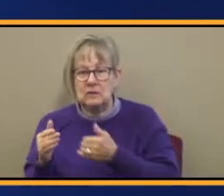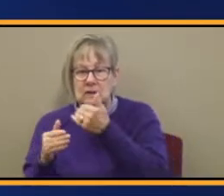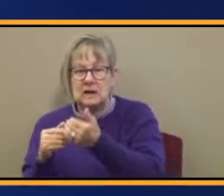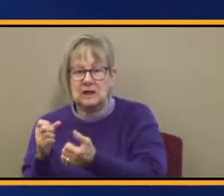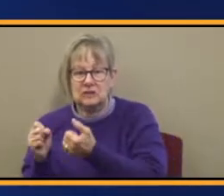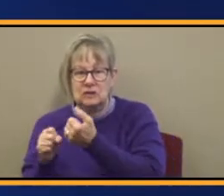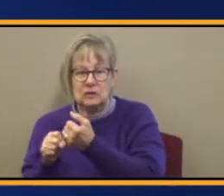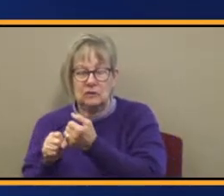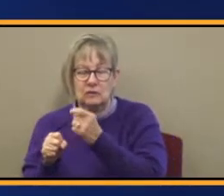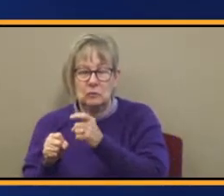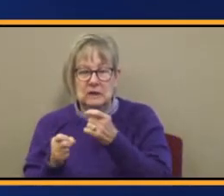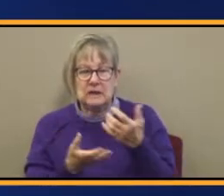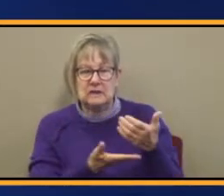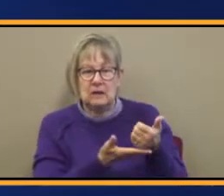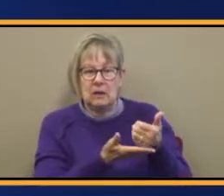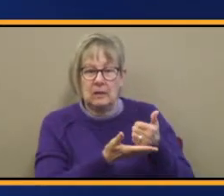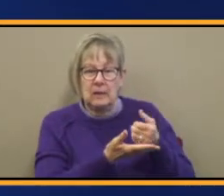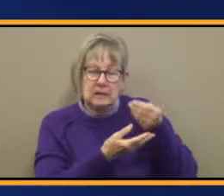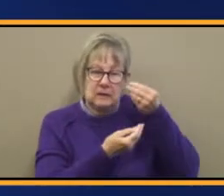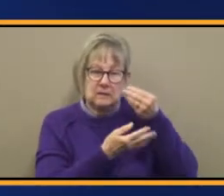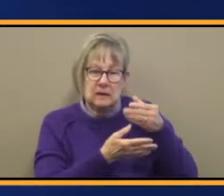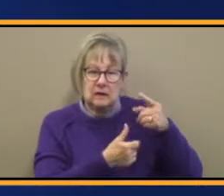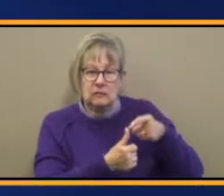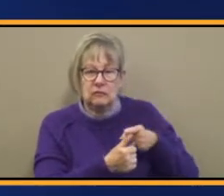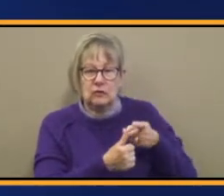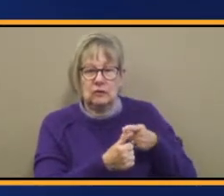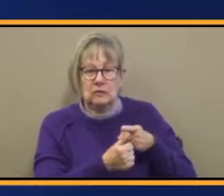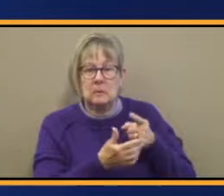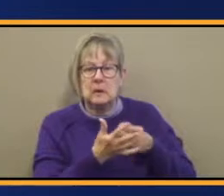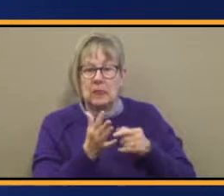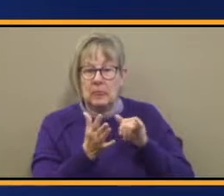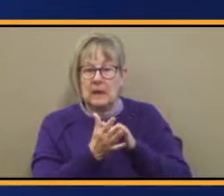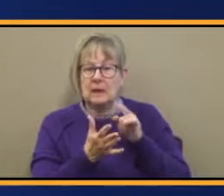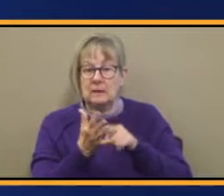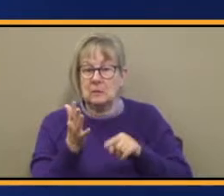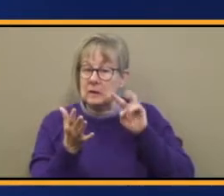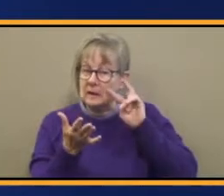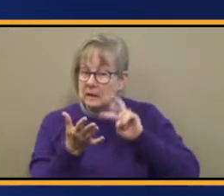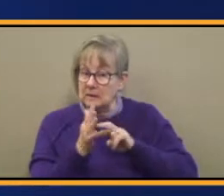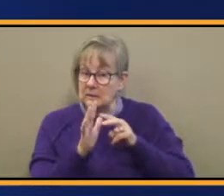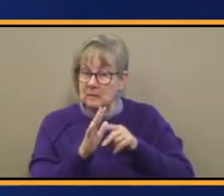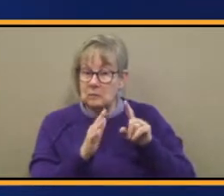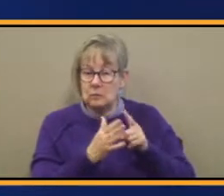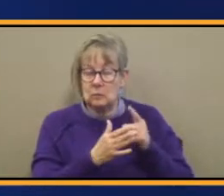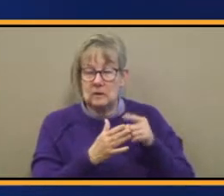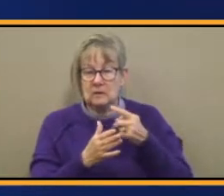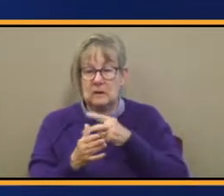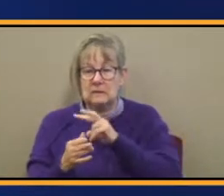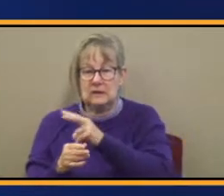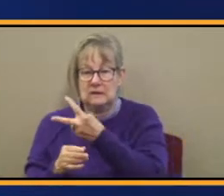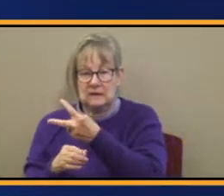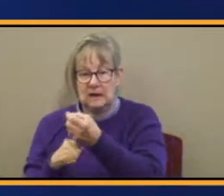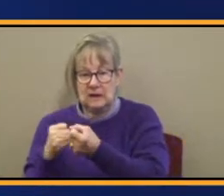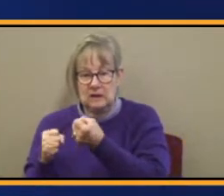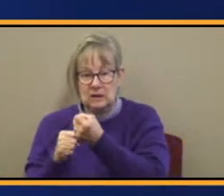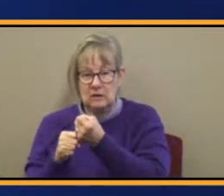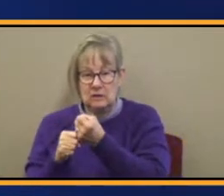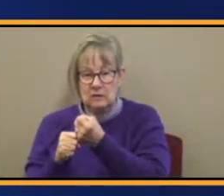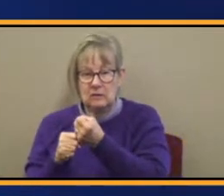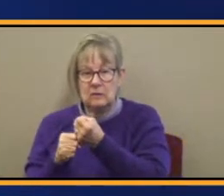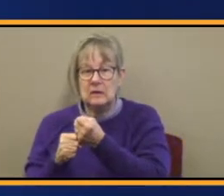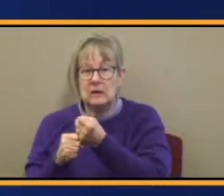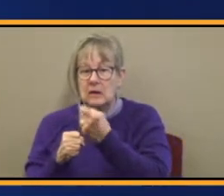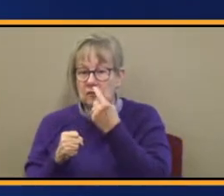meter installation. So that's one of the intents that once we reach another year for the first customers that we have installed, we're going to